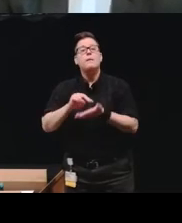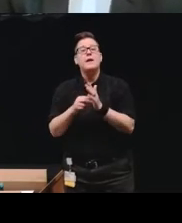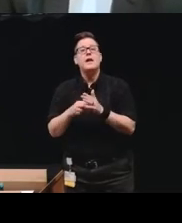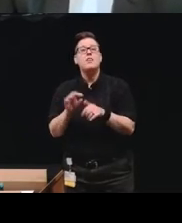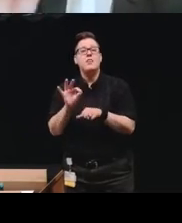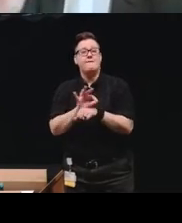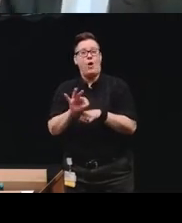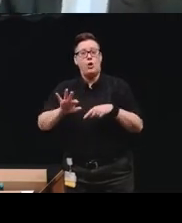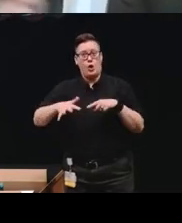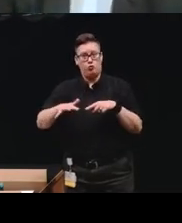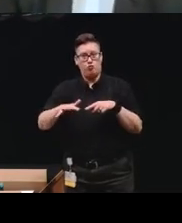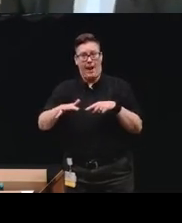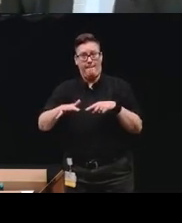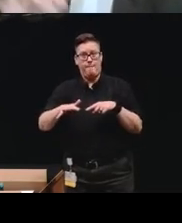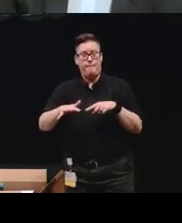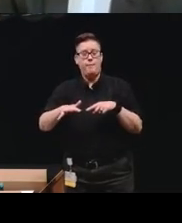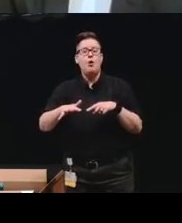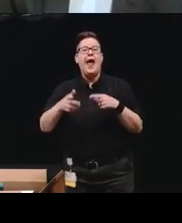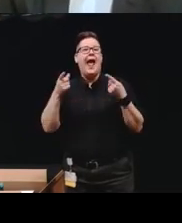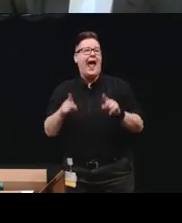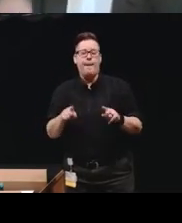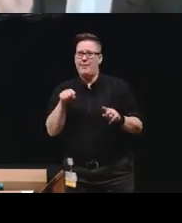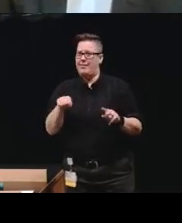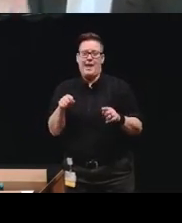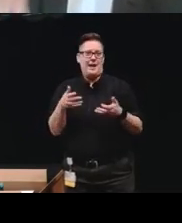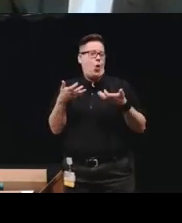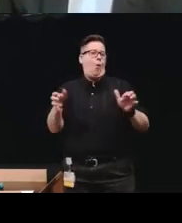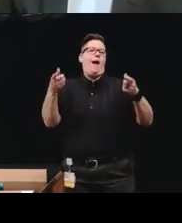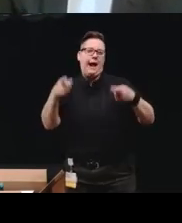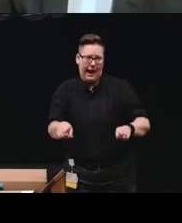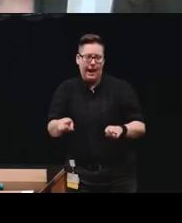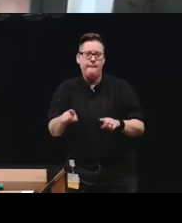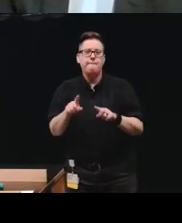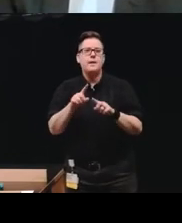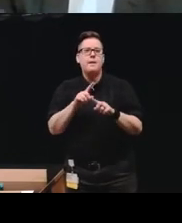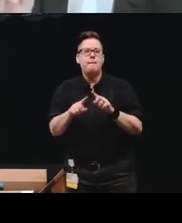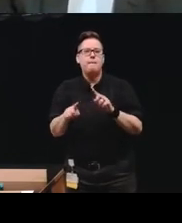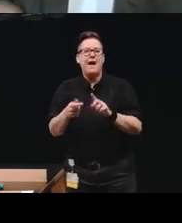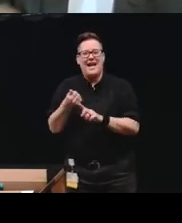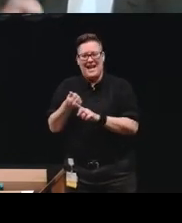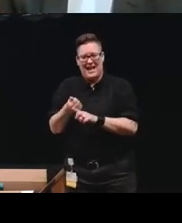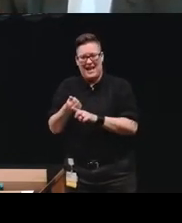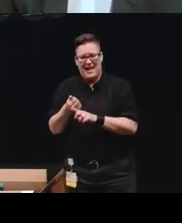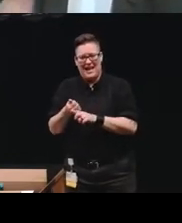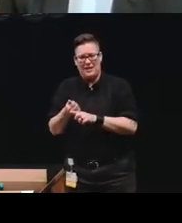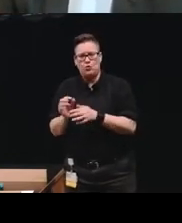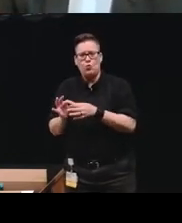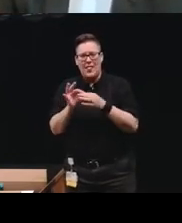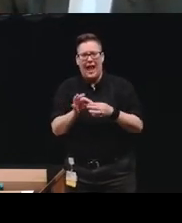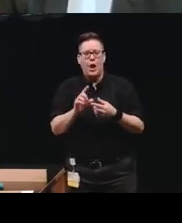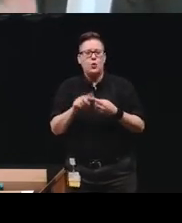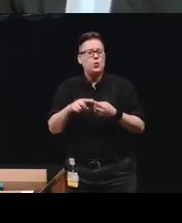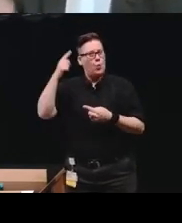is experienced involuntarily, but it's engaging volitional corticospinal tract